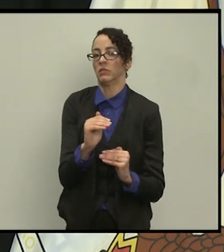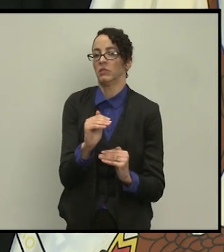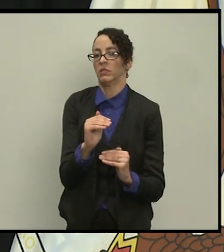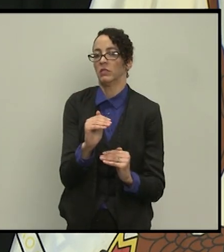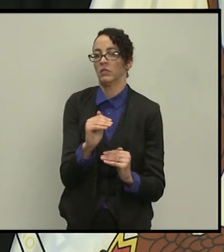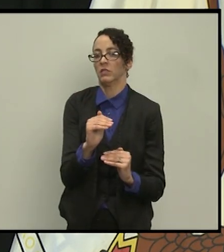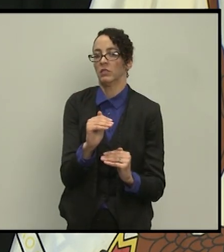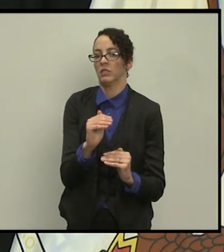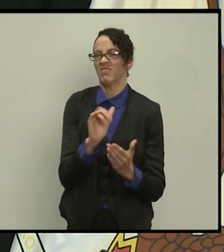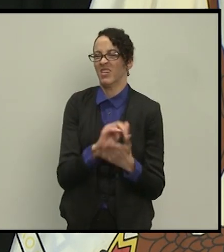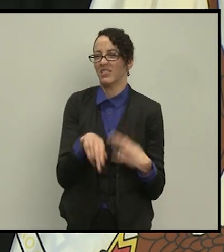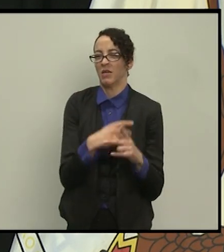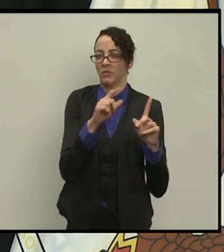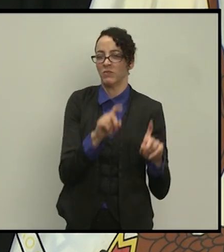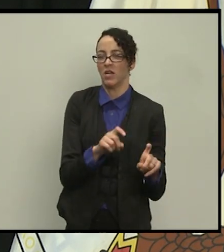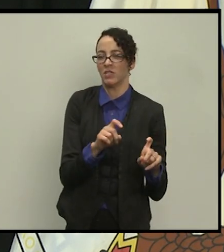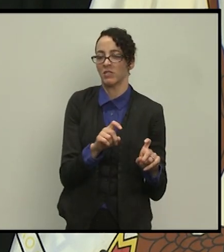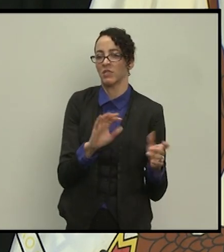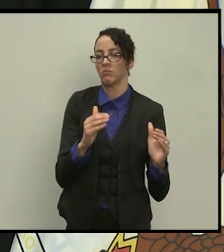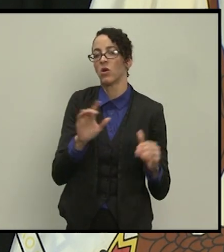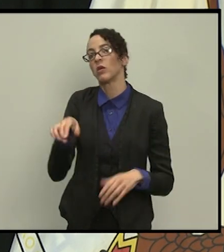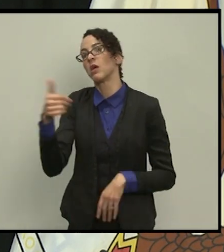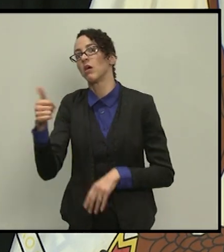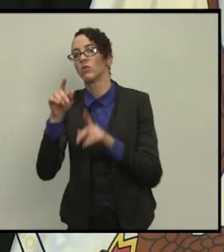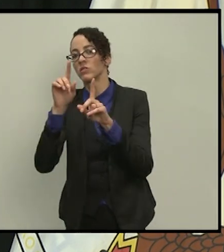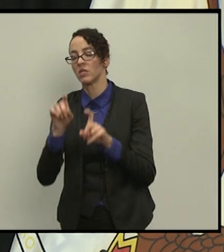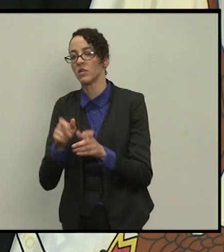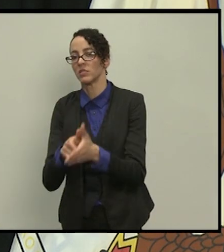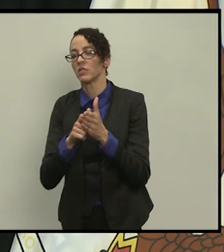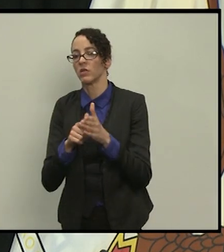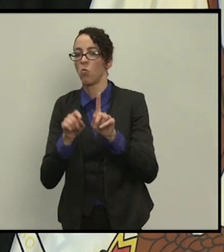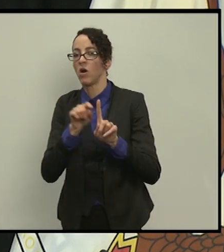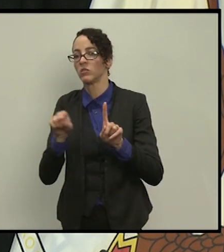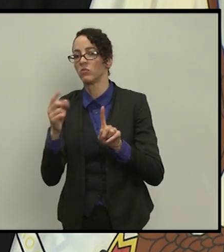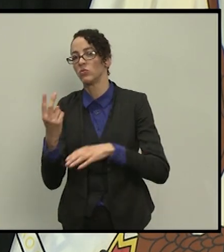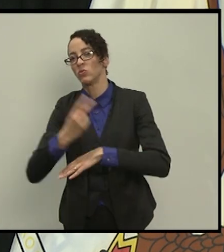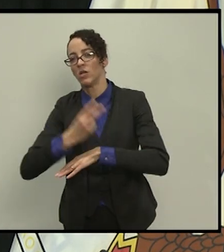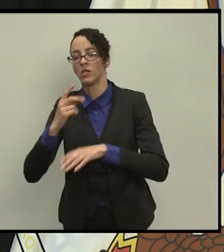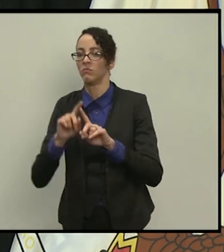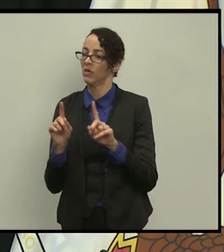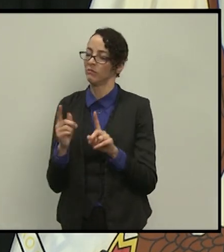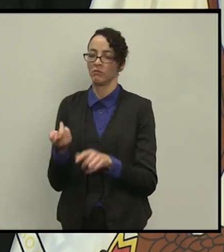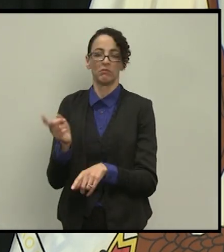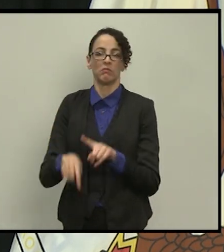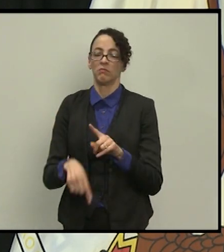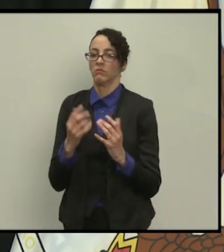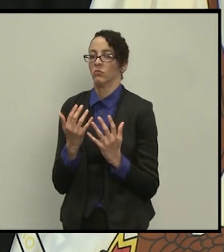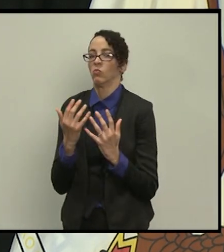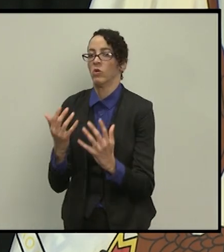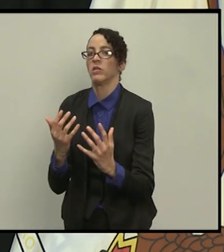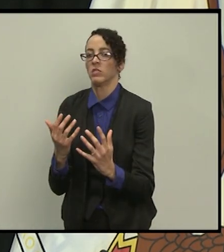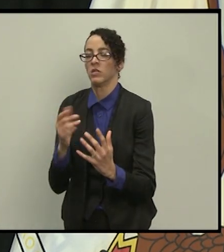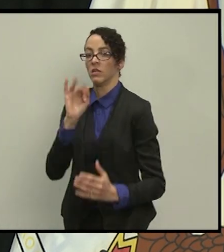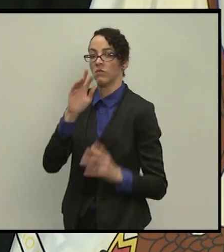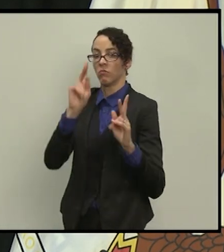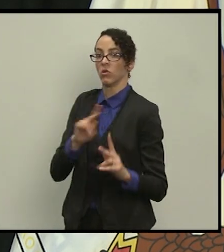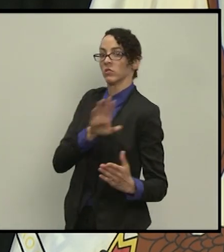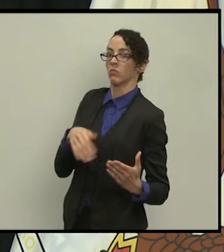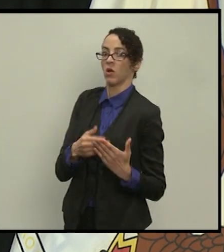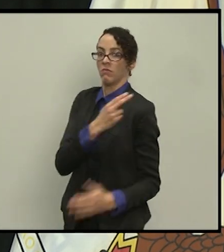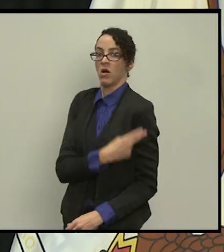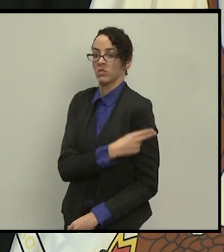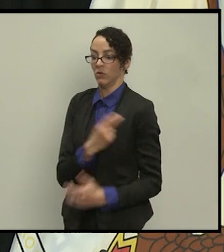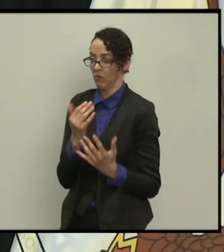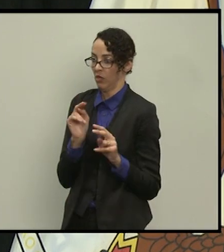take 1 to 2 days. And obviously we can't wait for 1 to 2 days for somebody to admit somebody to the hospital. So my